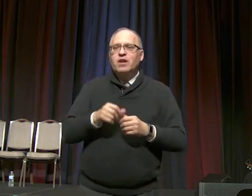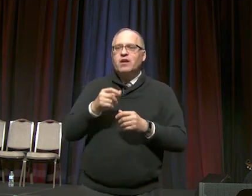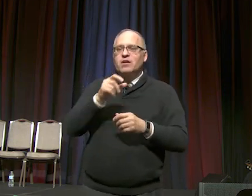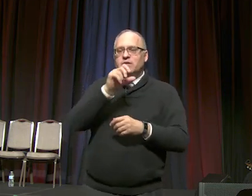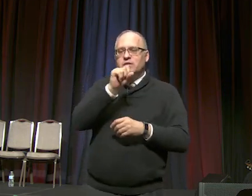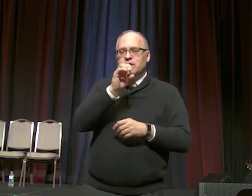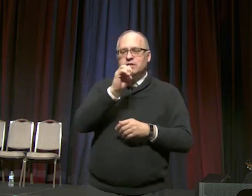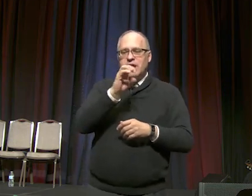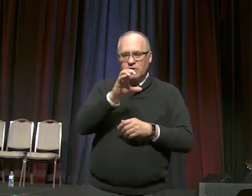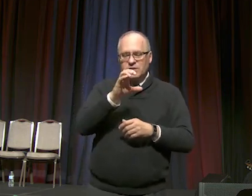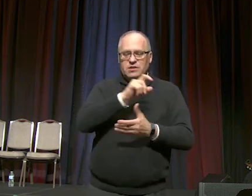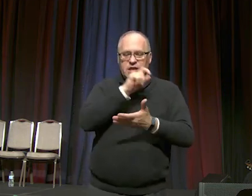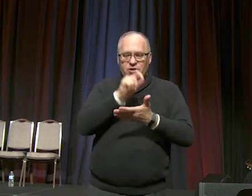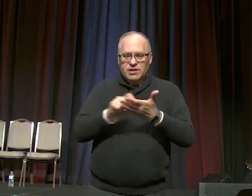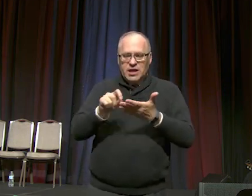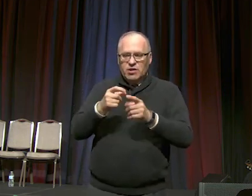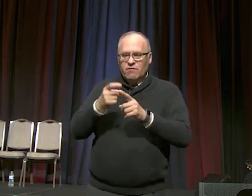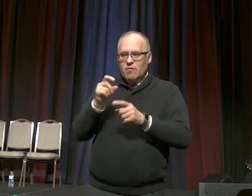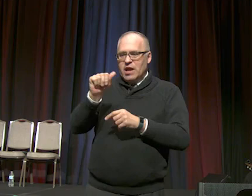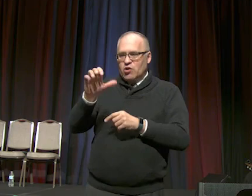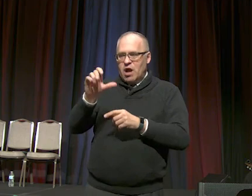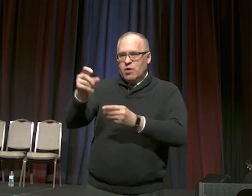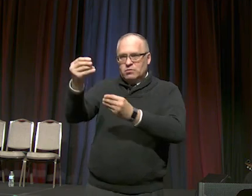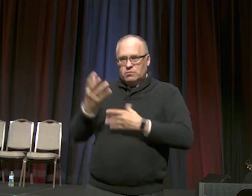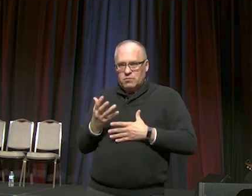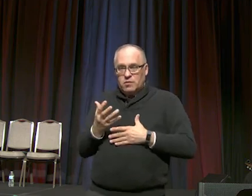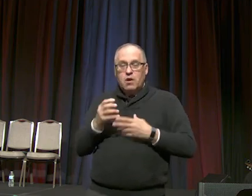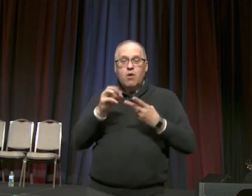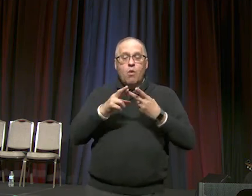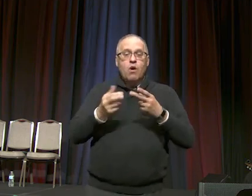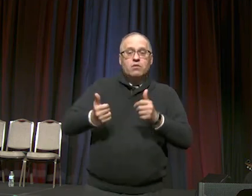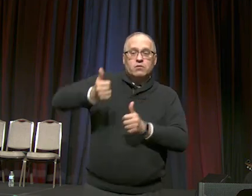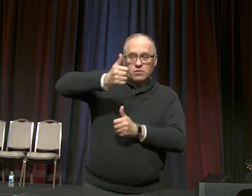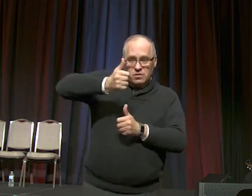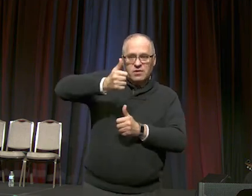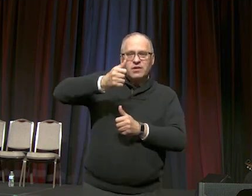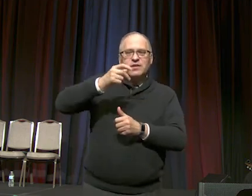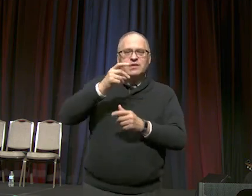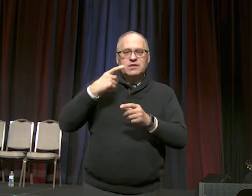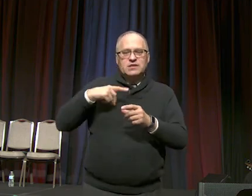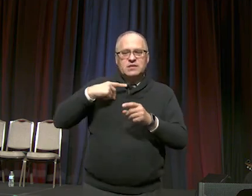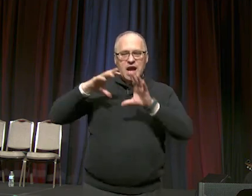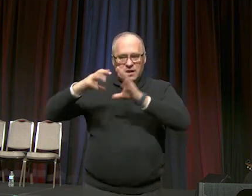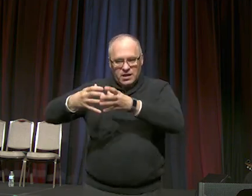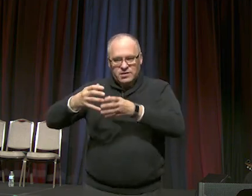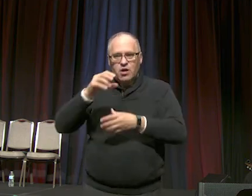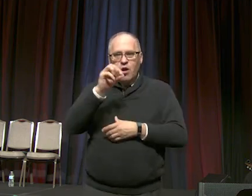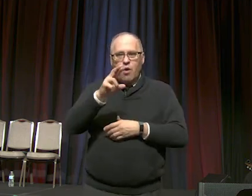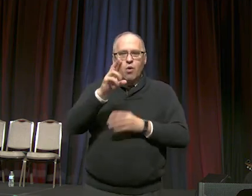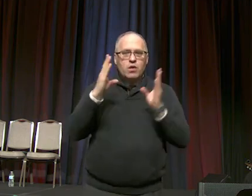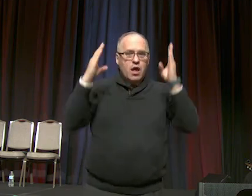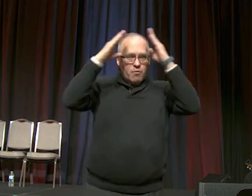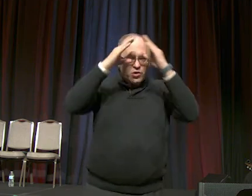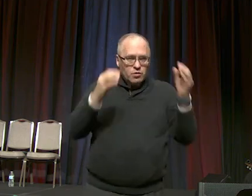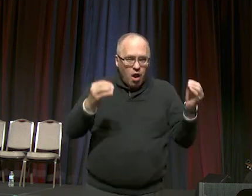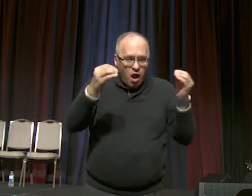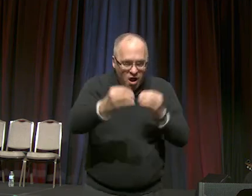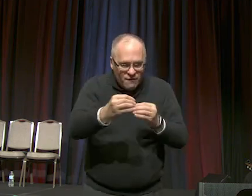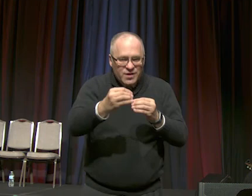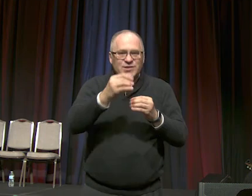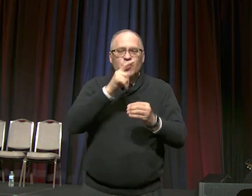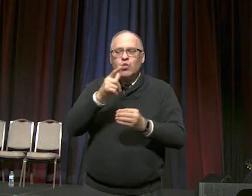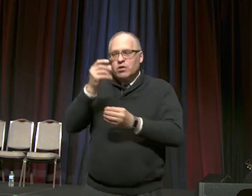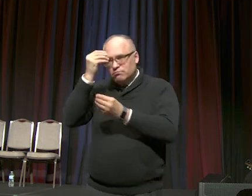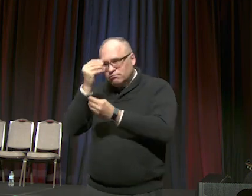of the annual conference or from the head of delegation or Episcopal office and then confirmed with the secretary of the